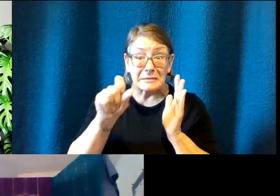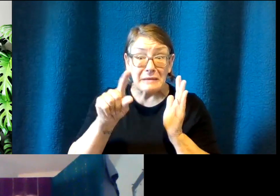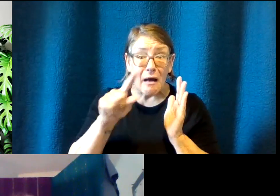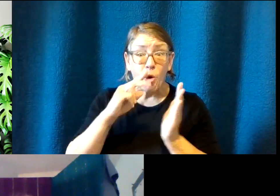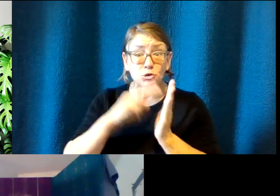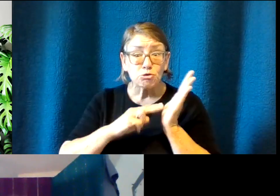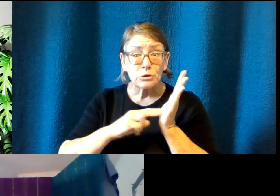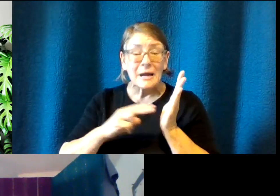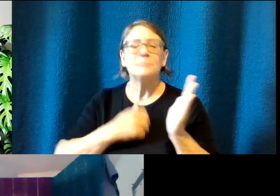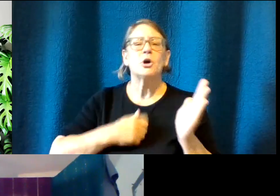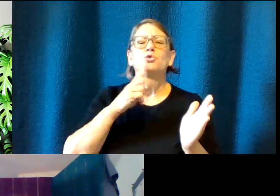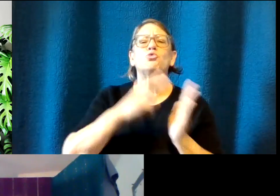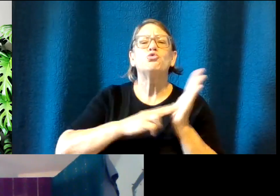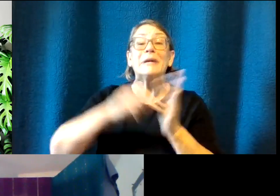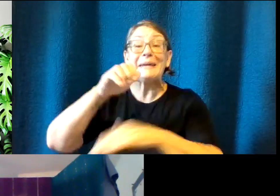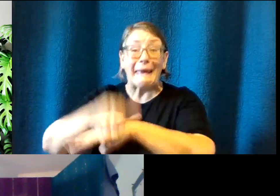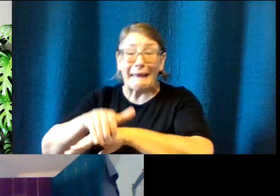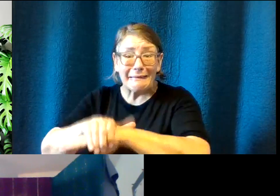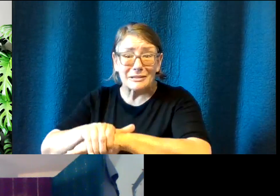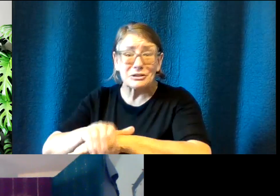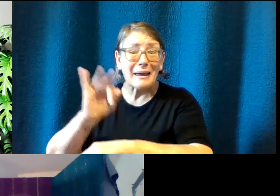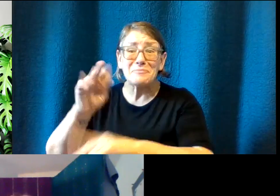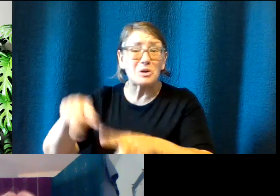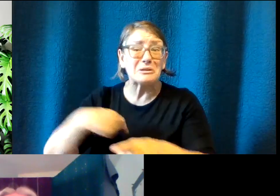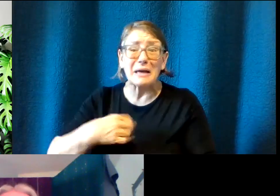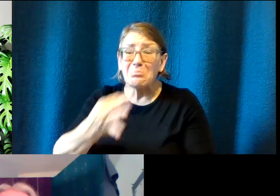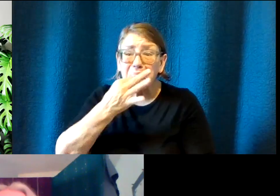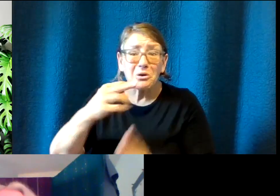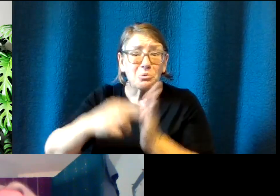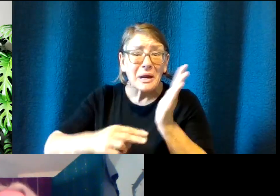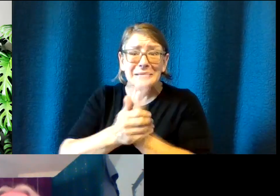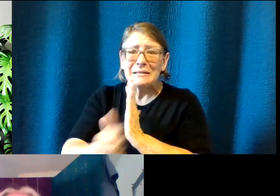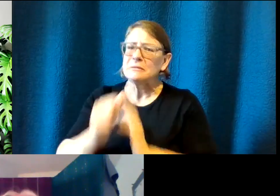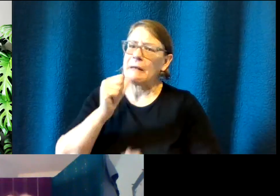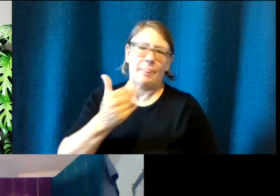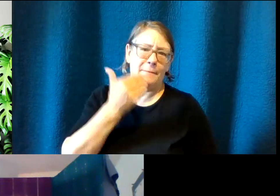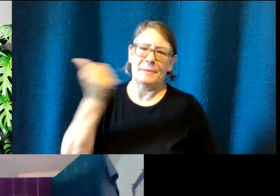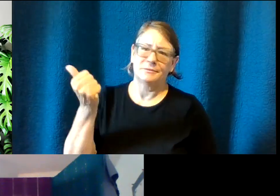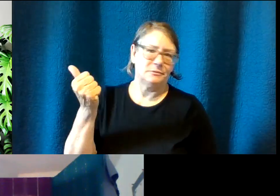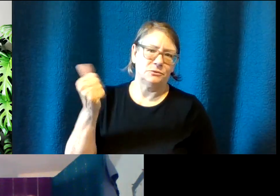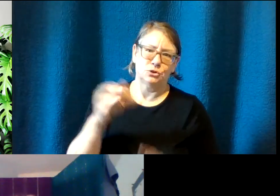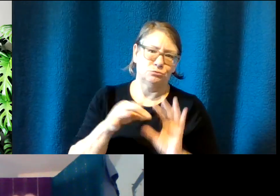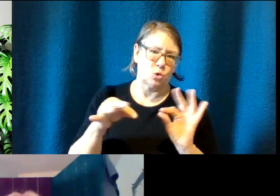good reading skills, is still not the best. And I'm just, you know,